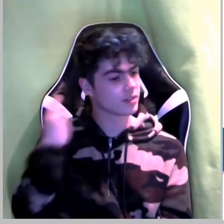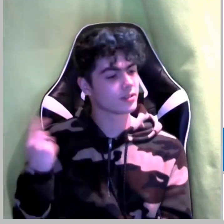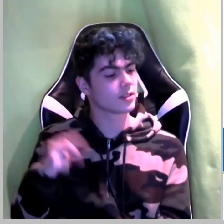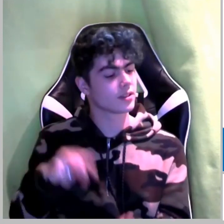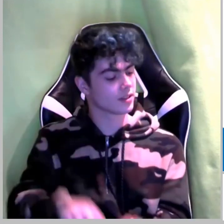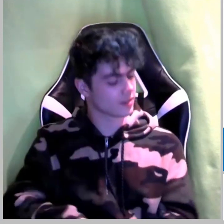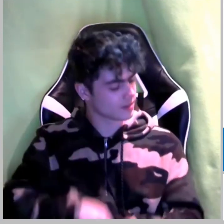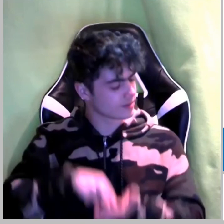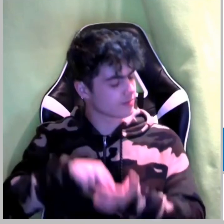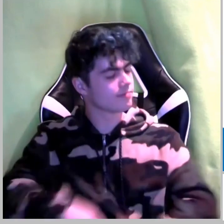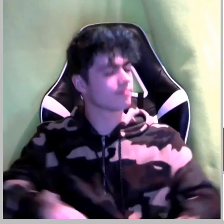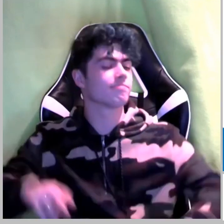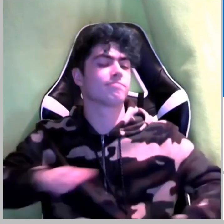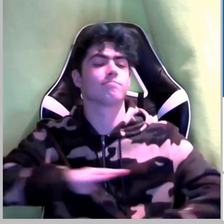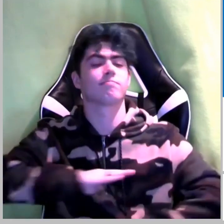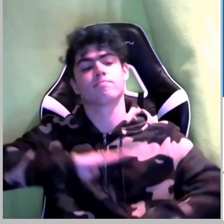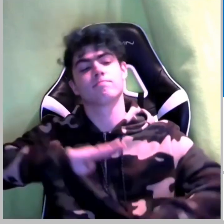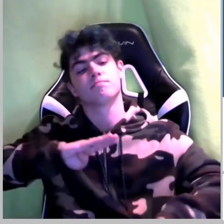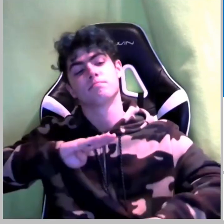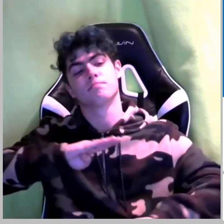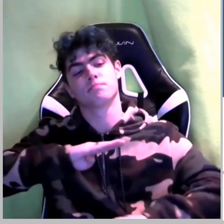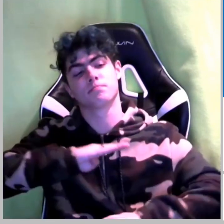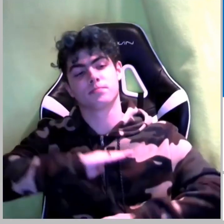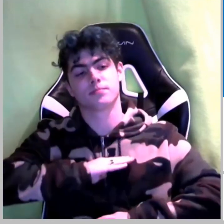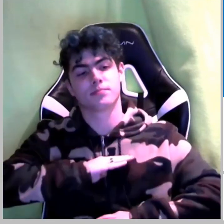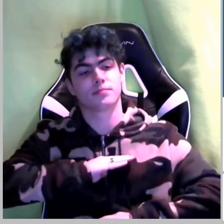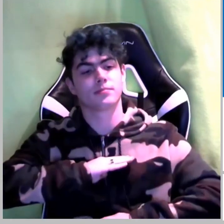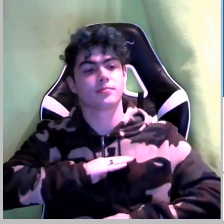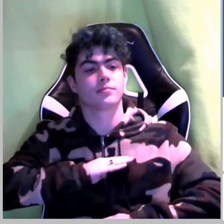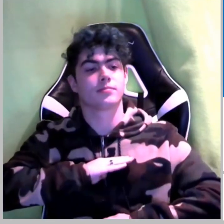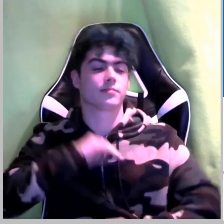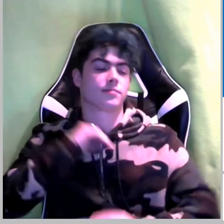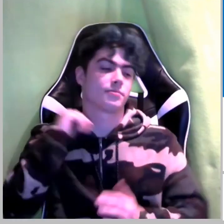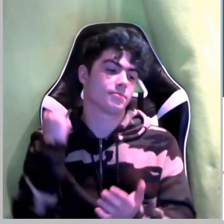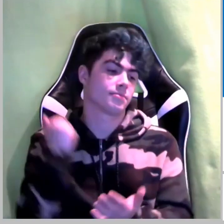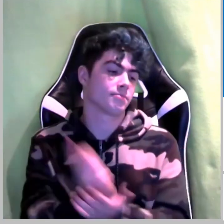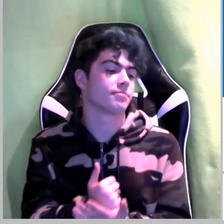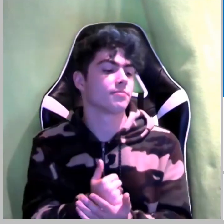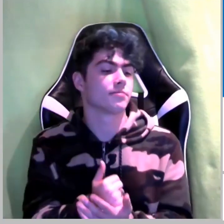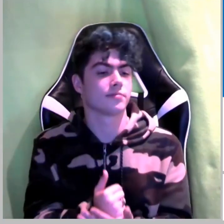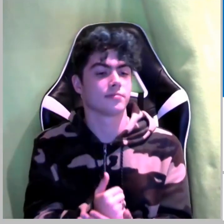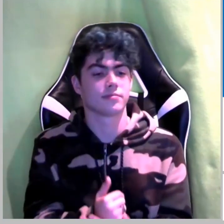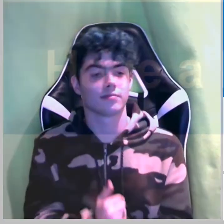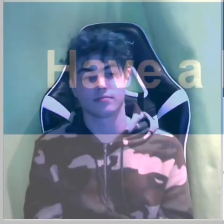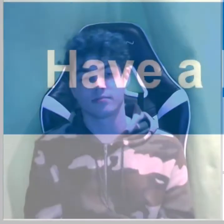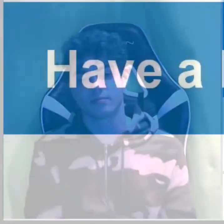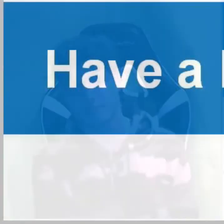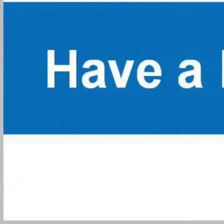stand entire at last. Amen. God bless you, everyone.